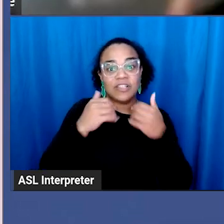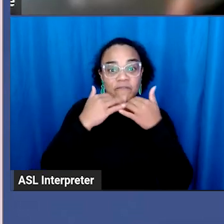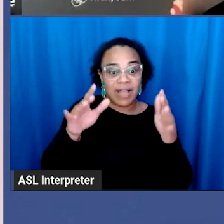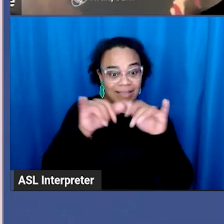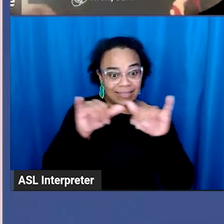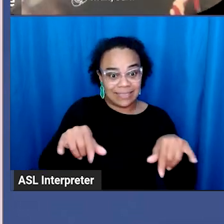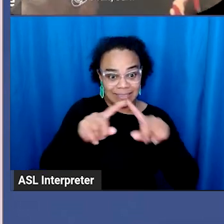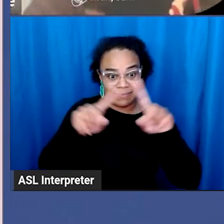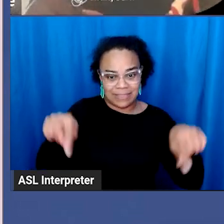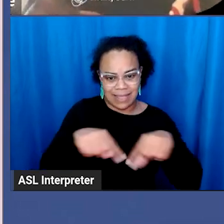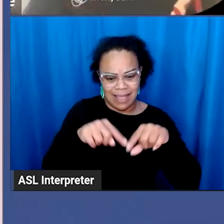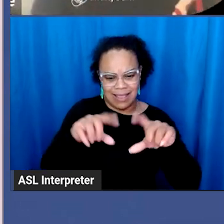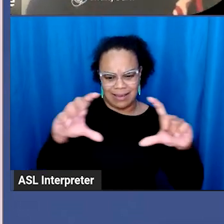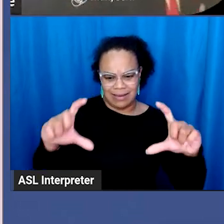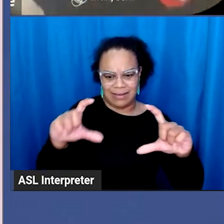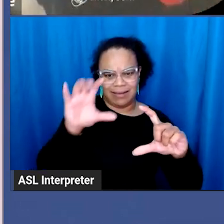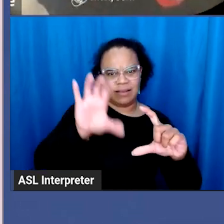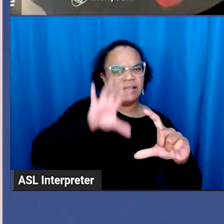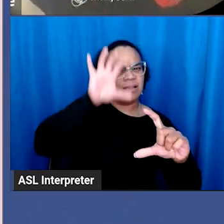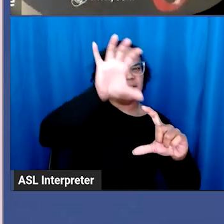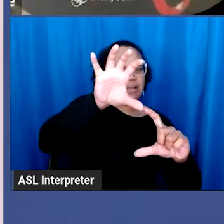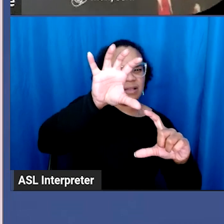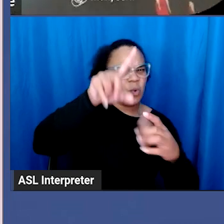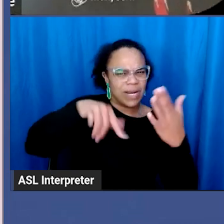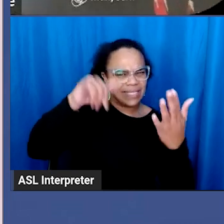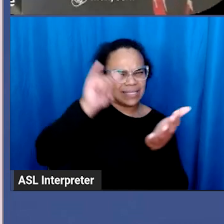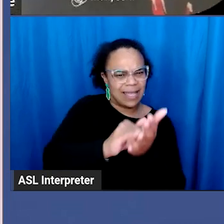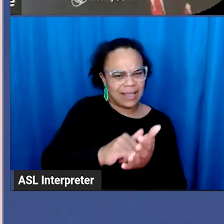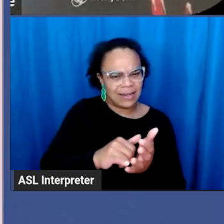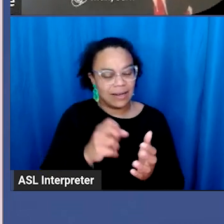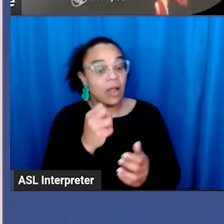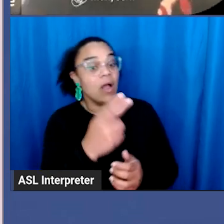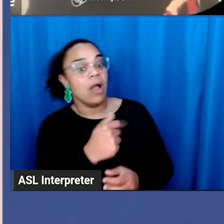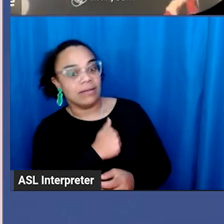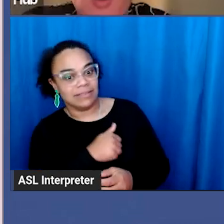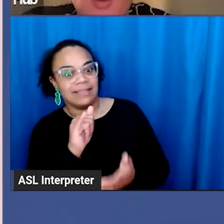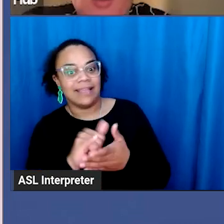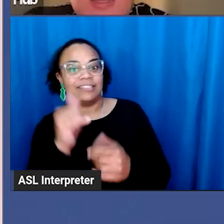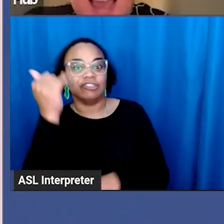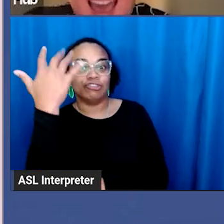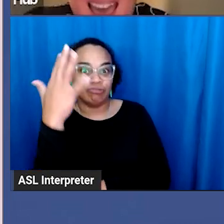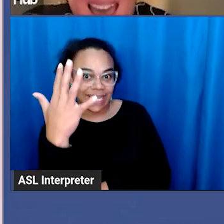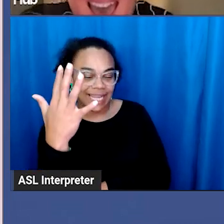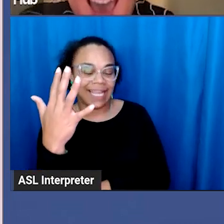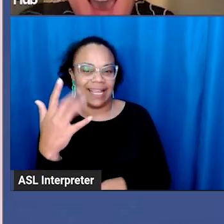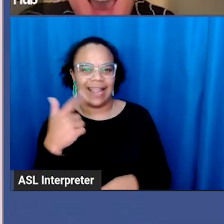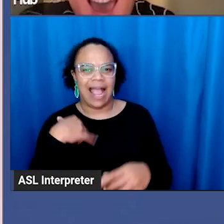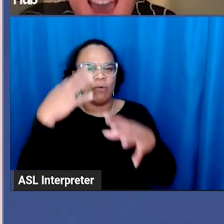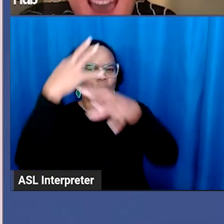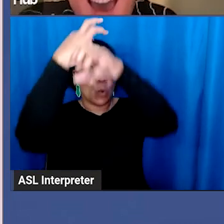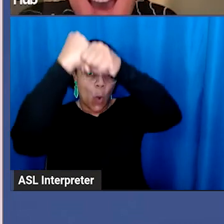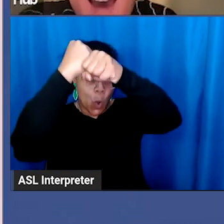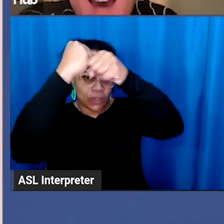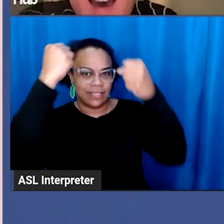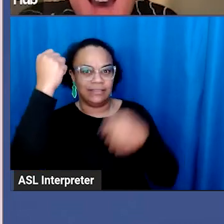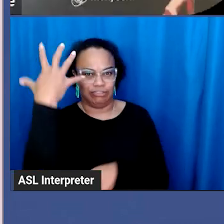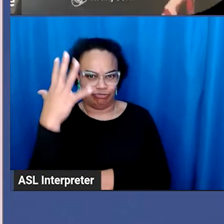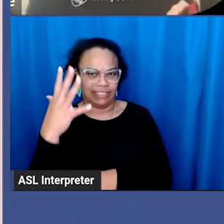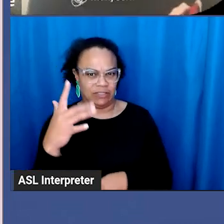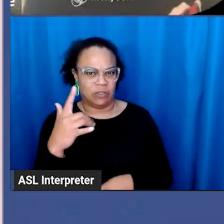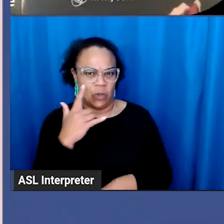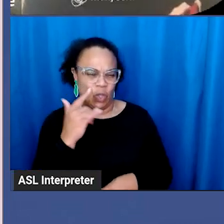Oh, I'm sorry. It's a tree. I was holding on to a tree. So it's a tree branch. It does look Oh, random.